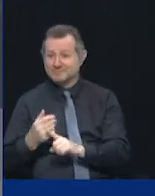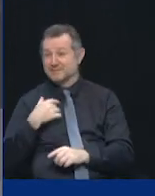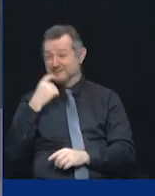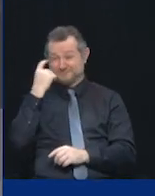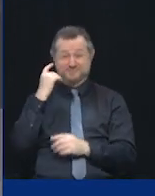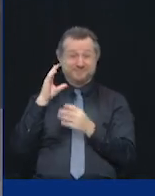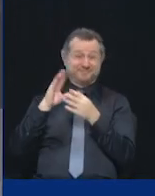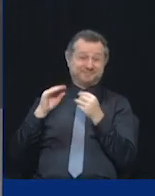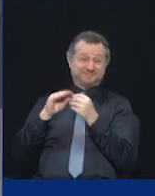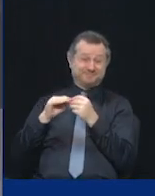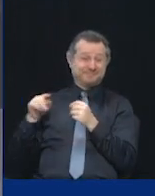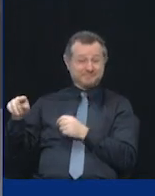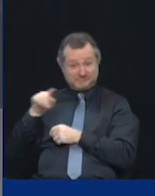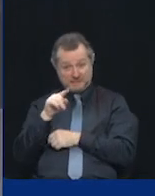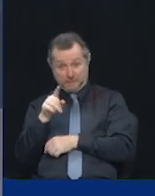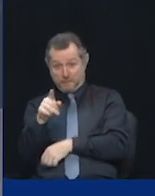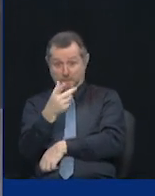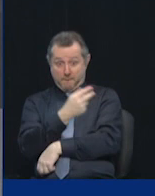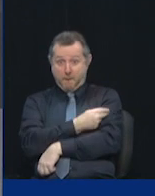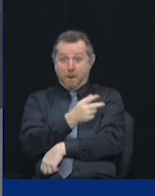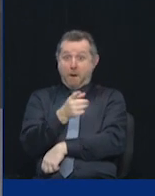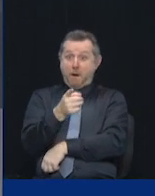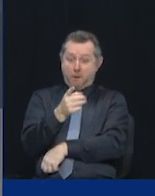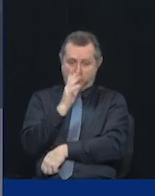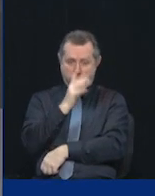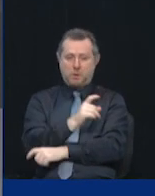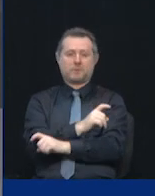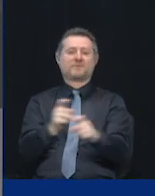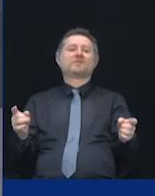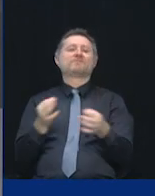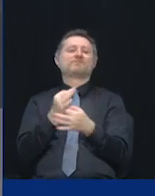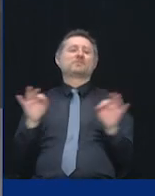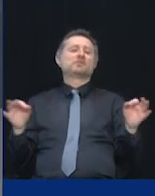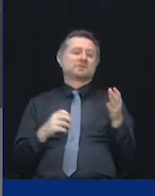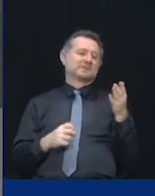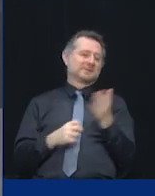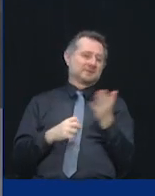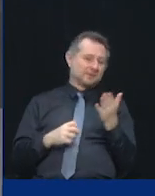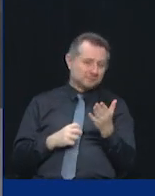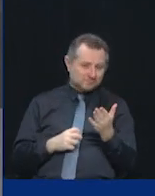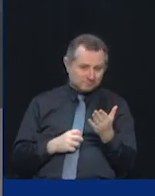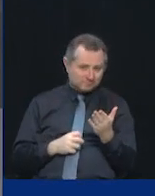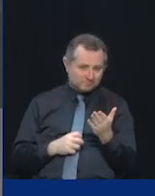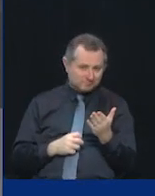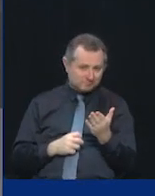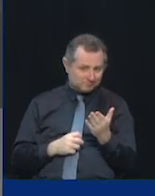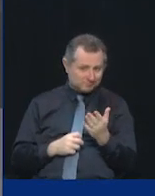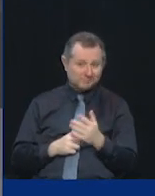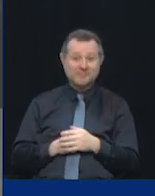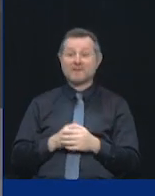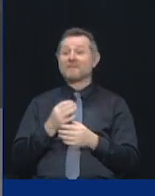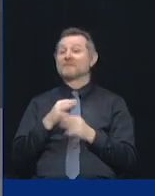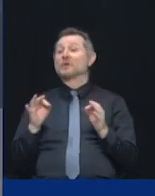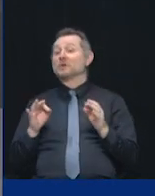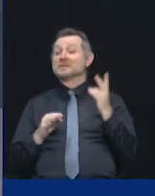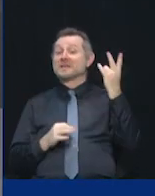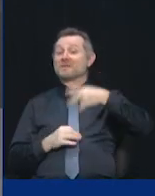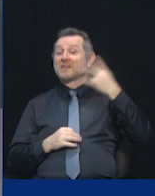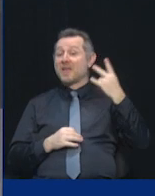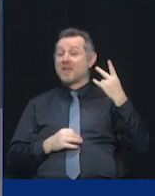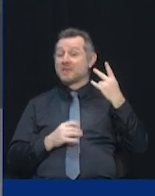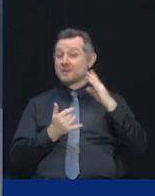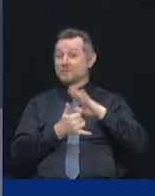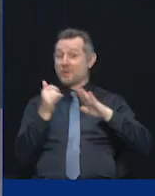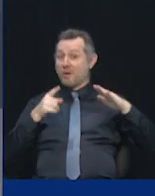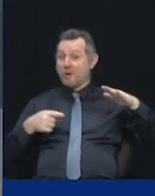free transportation passes to everyone who gets a shot at one of our locations. Either a free 7-day unlimited Metro card